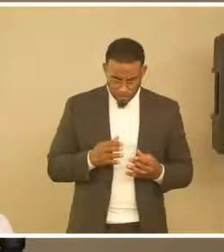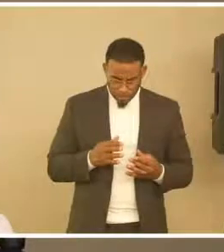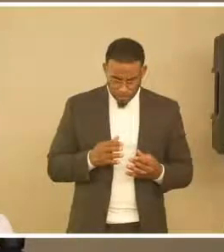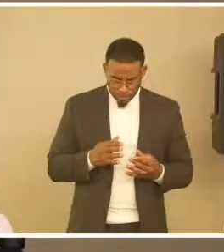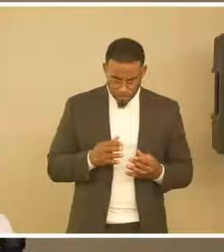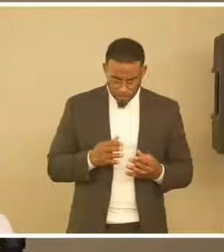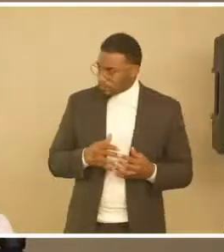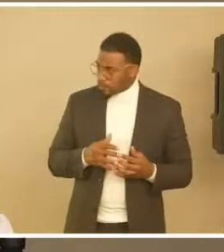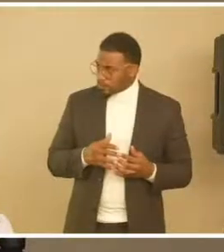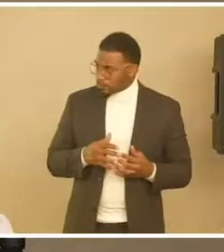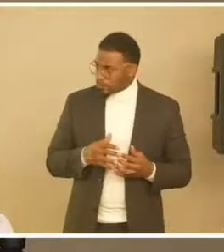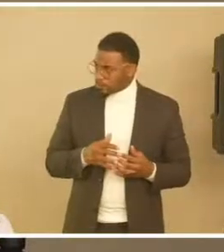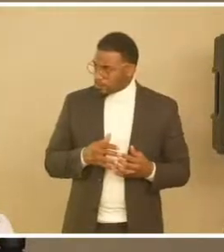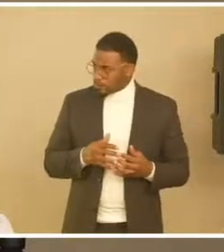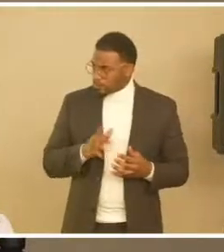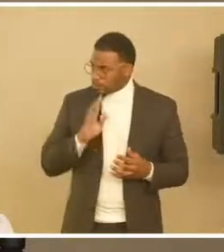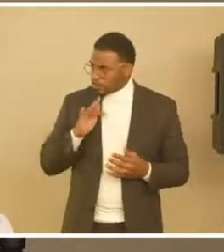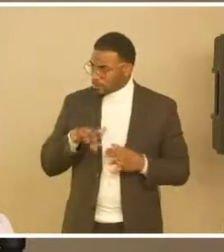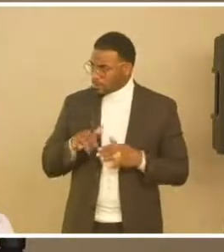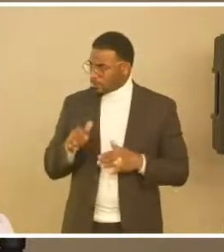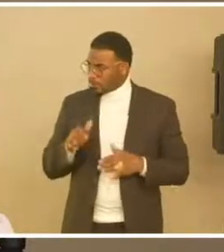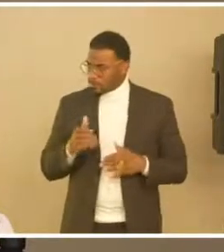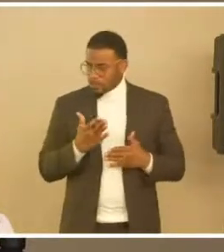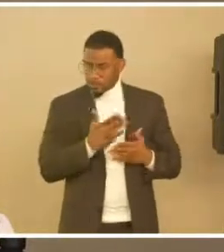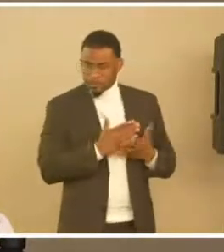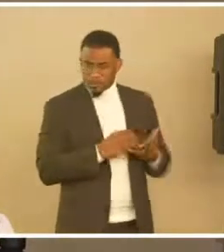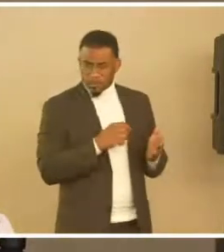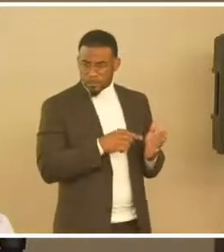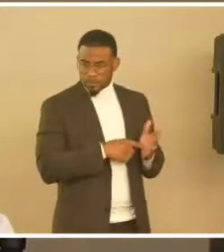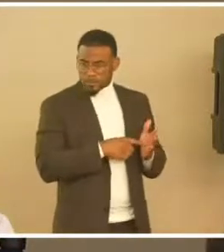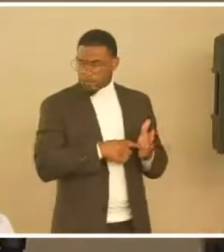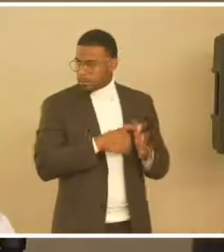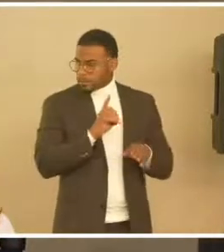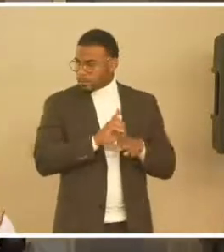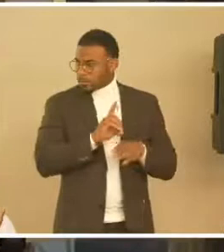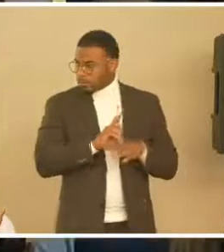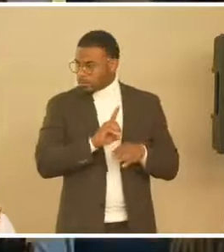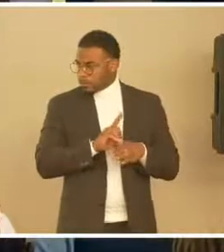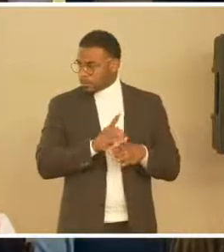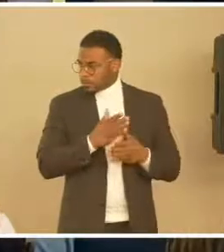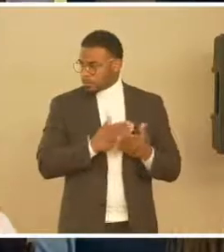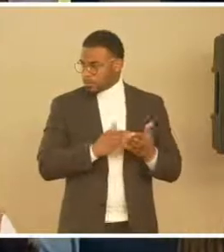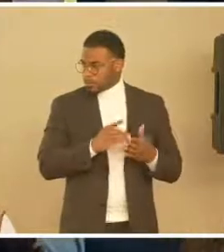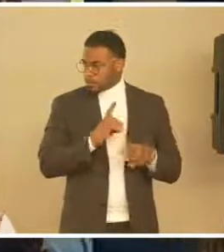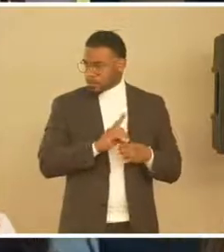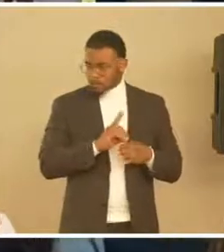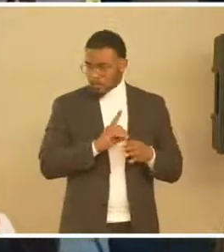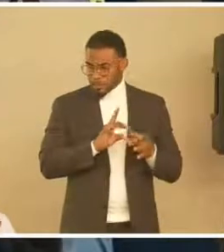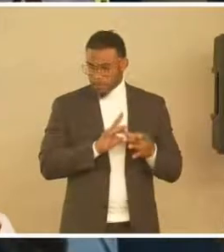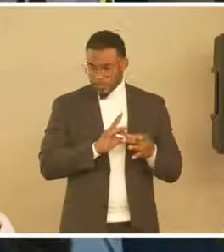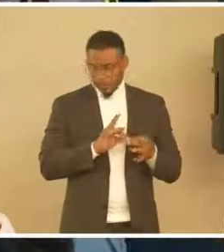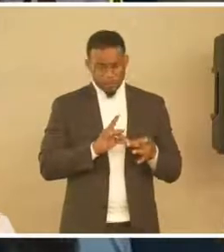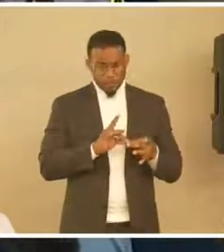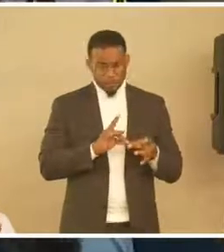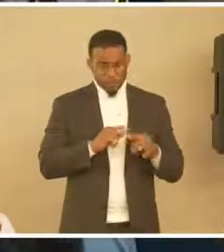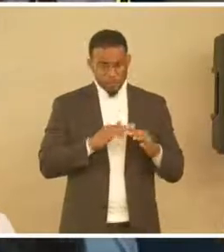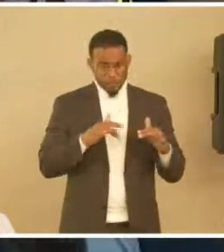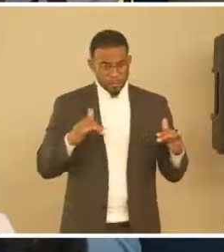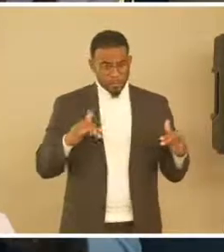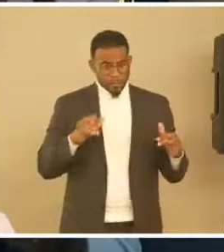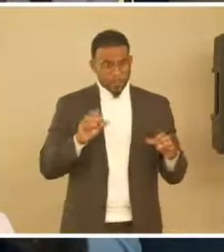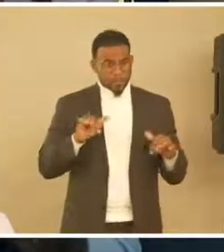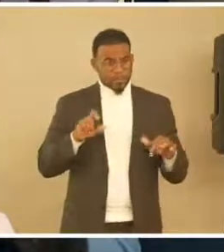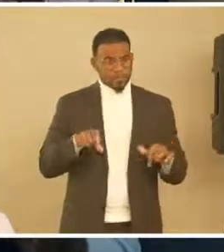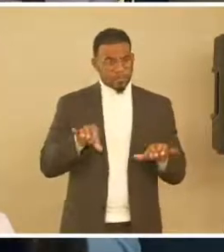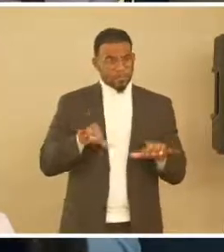dans ses obligations, dans... It's part of the duties, or it's of part the, of the channel to represent diversity.